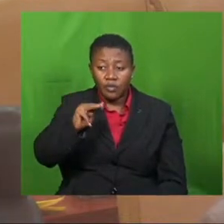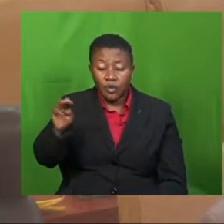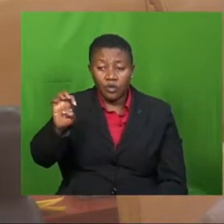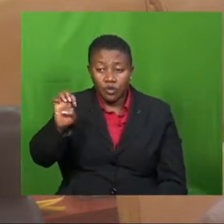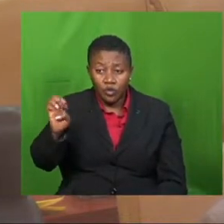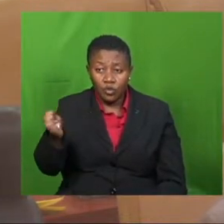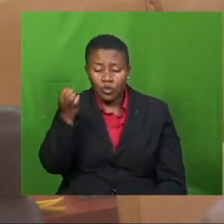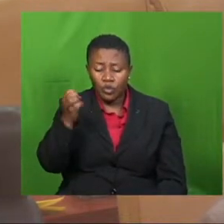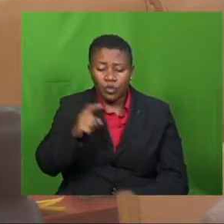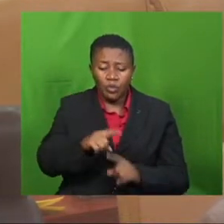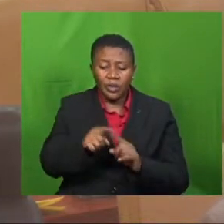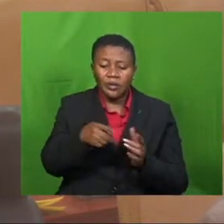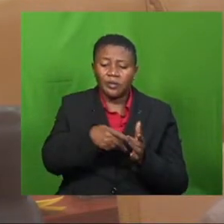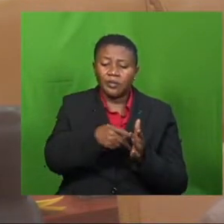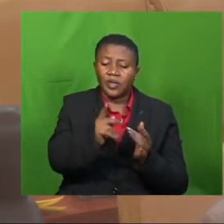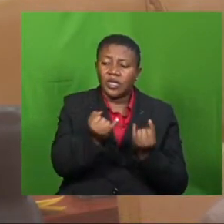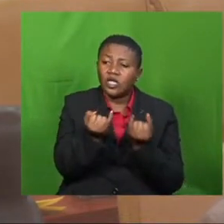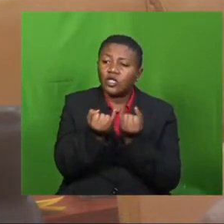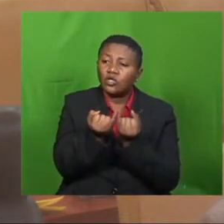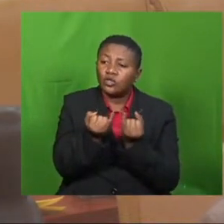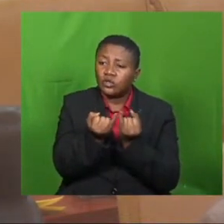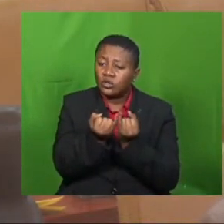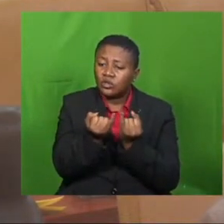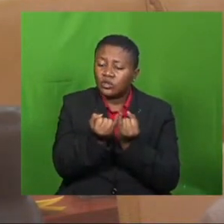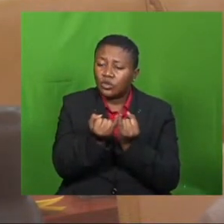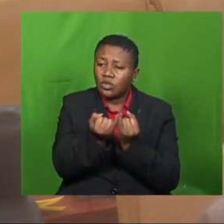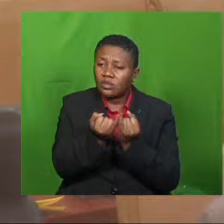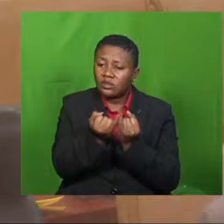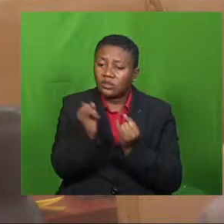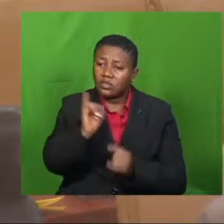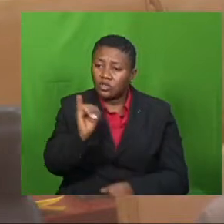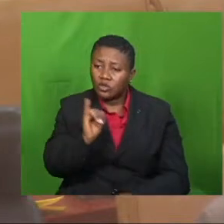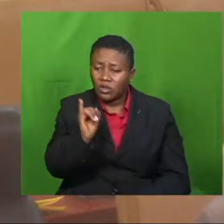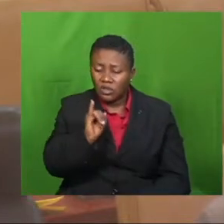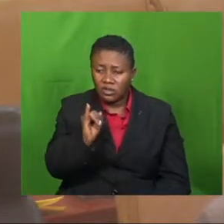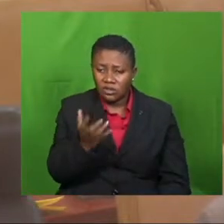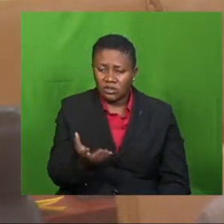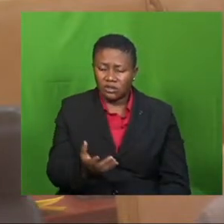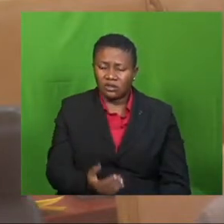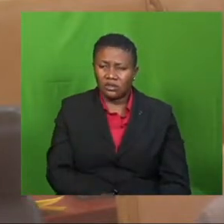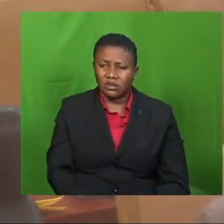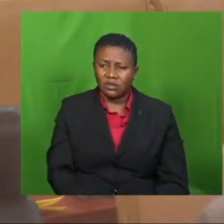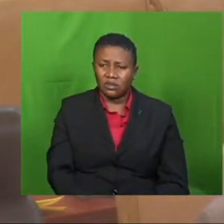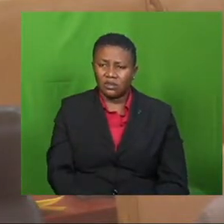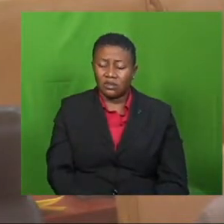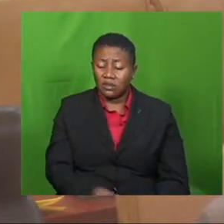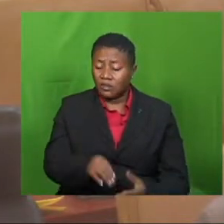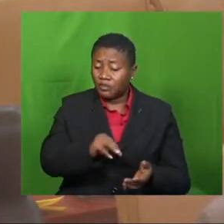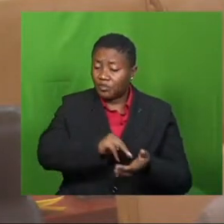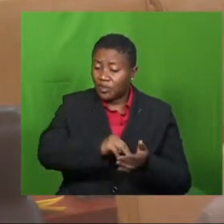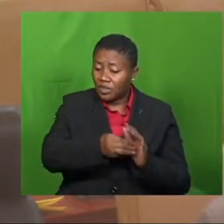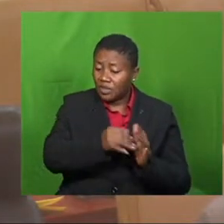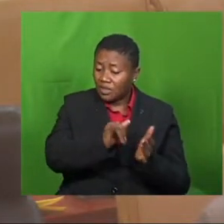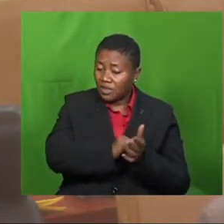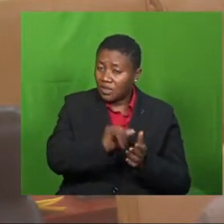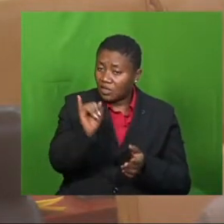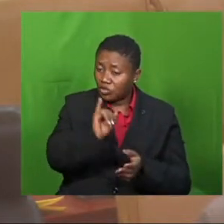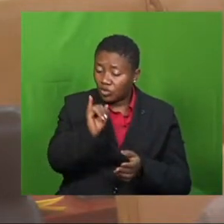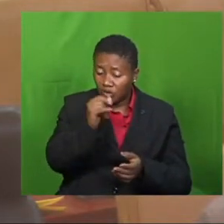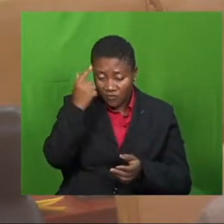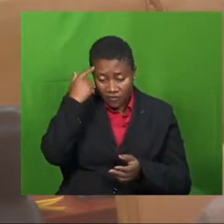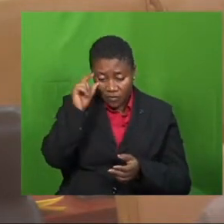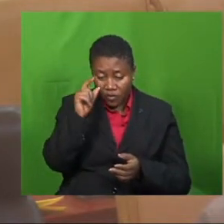of 9.1 million euros. Mr. Speaker, this means that the insurance for the facility